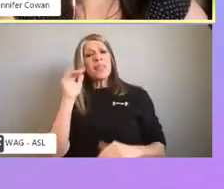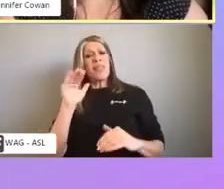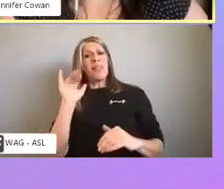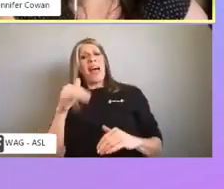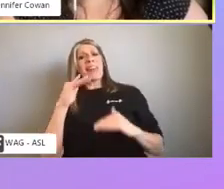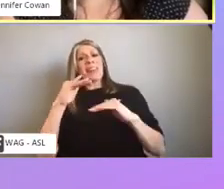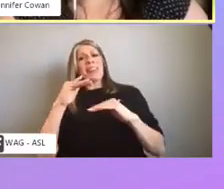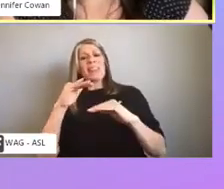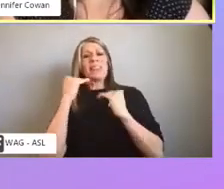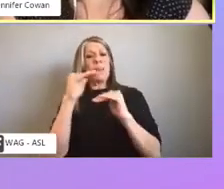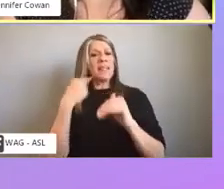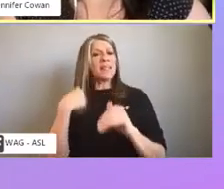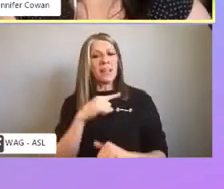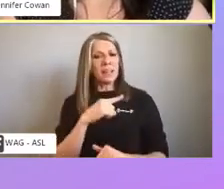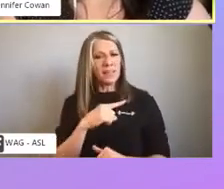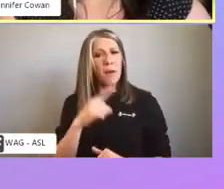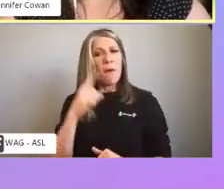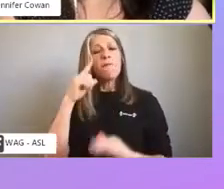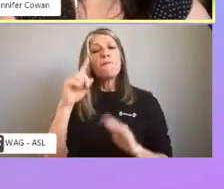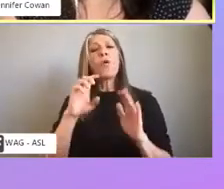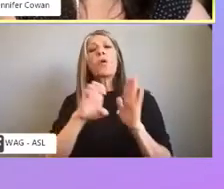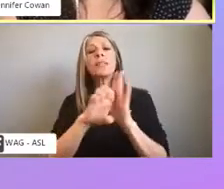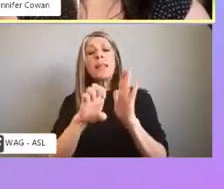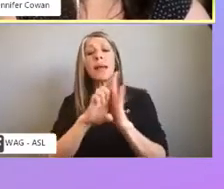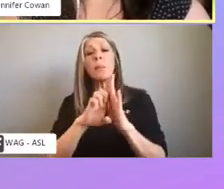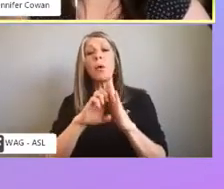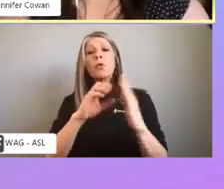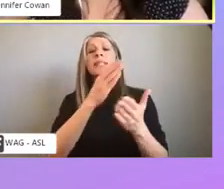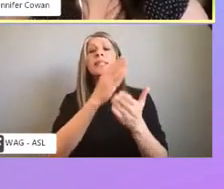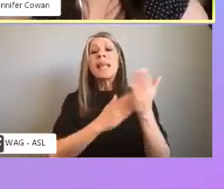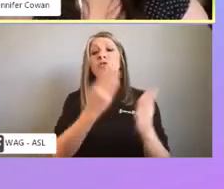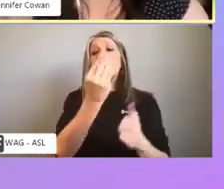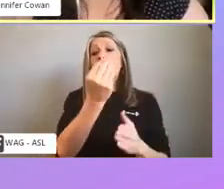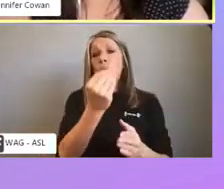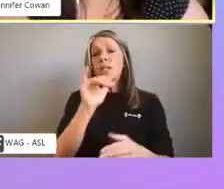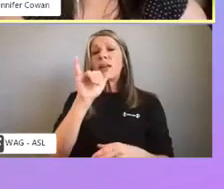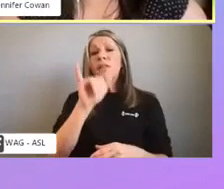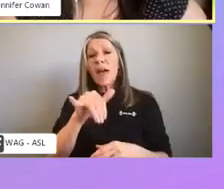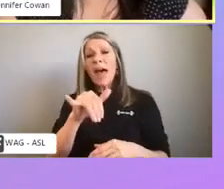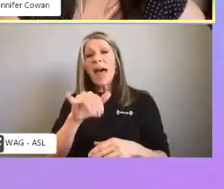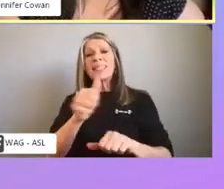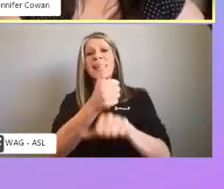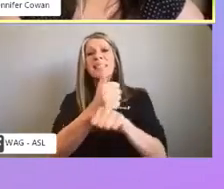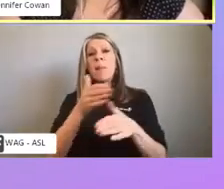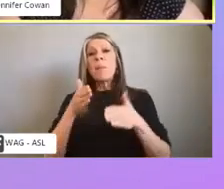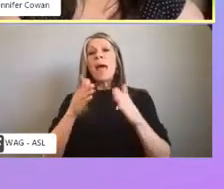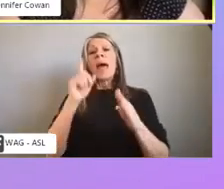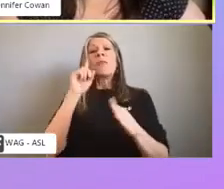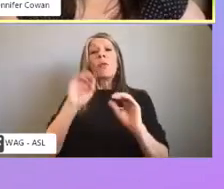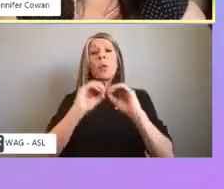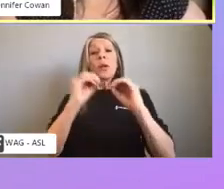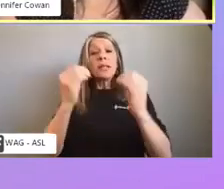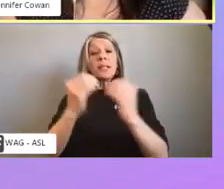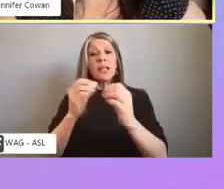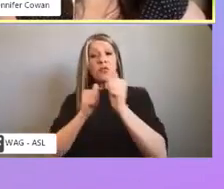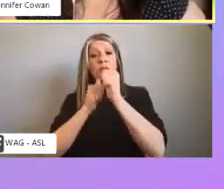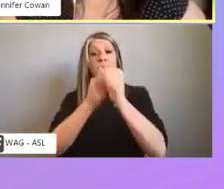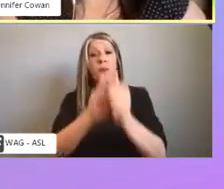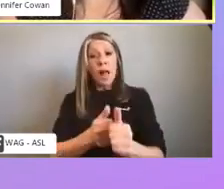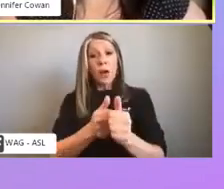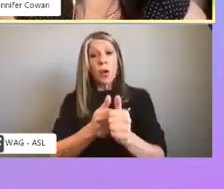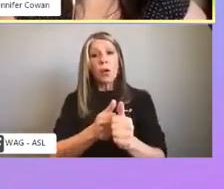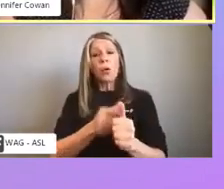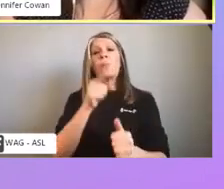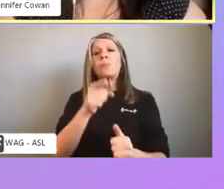overall. So for example, Section 14 of the integrated standard sets a path for organizations to conform with WCAG